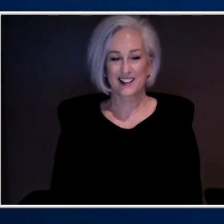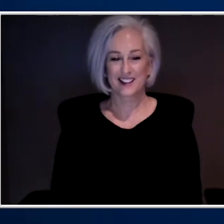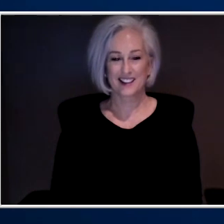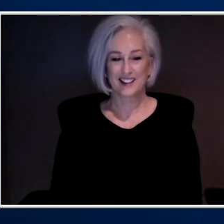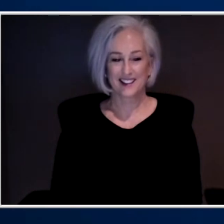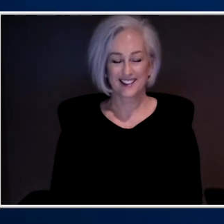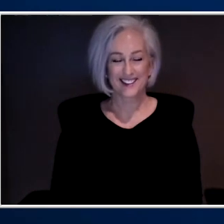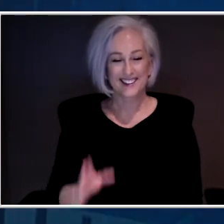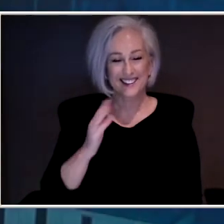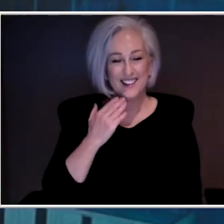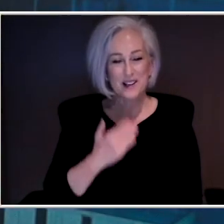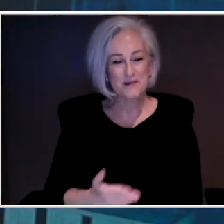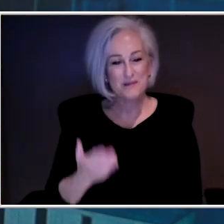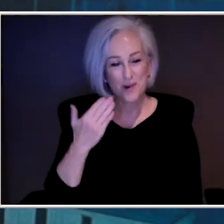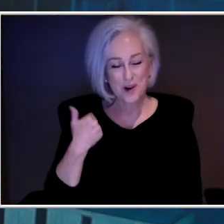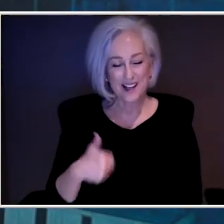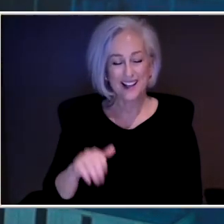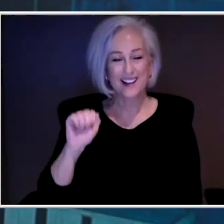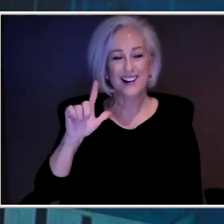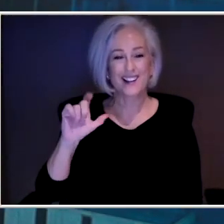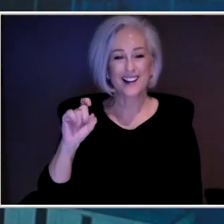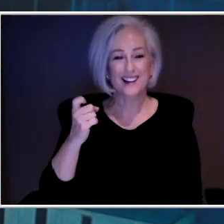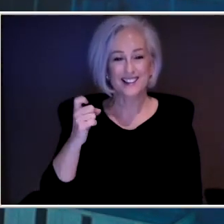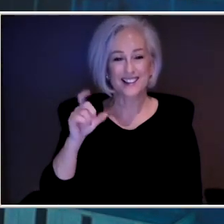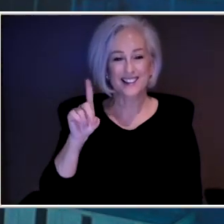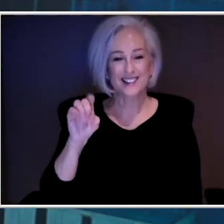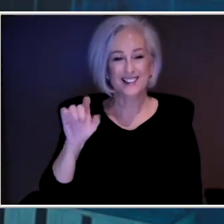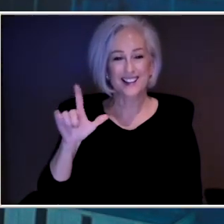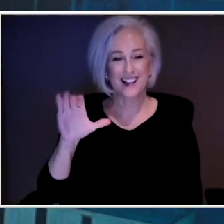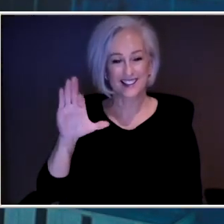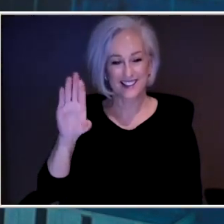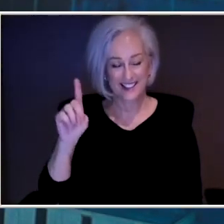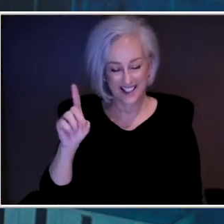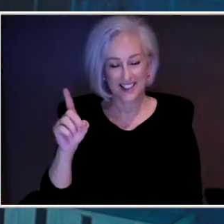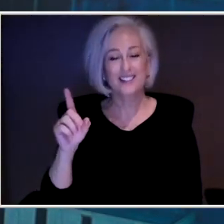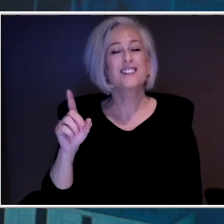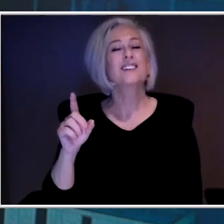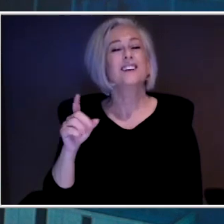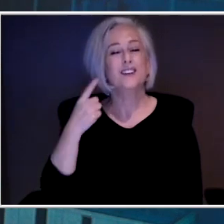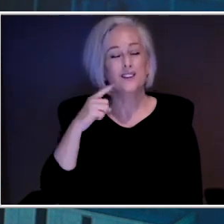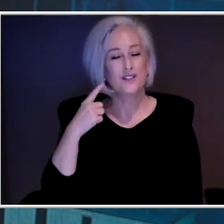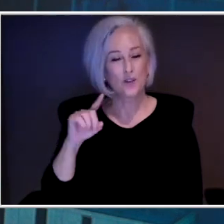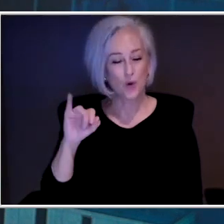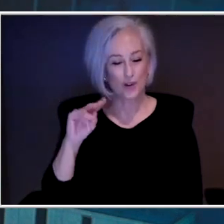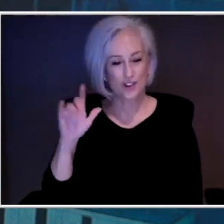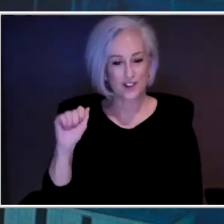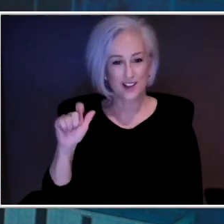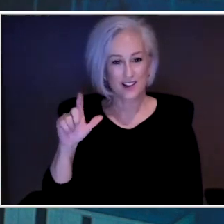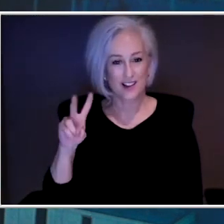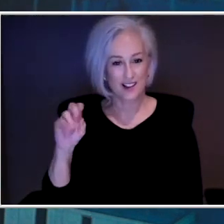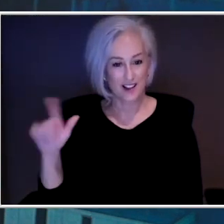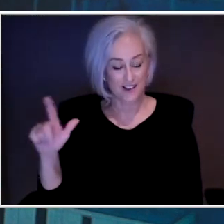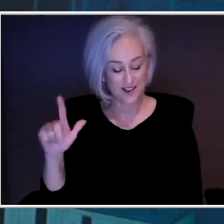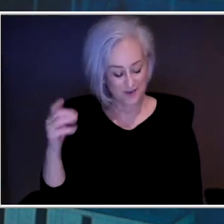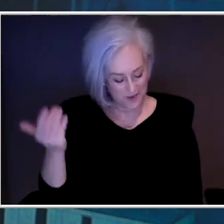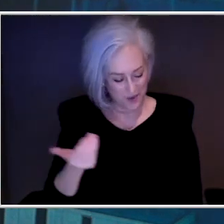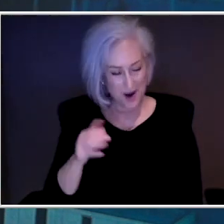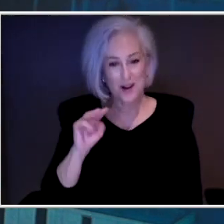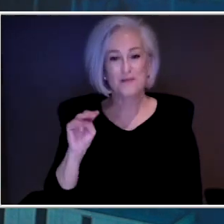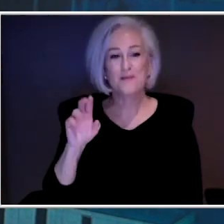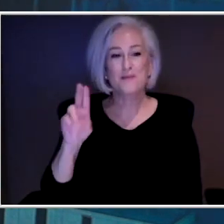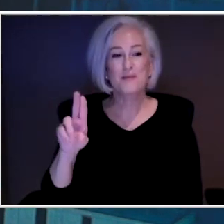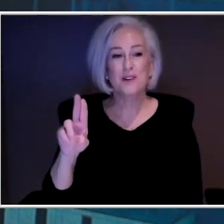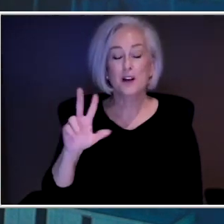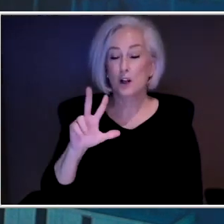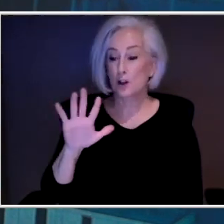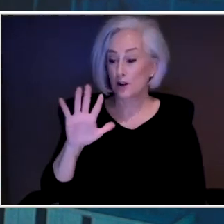Good morning. I'm Alexis Del Cid in for Jessica Lovell. Welcome to the Morning Medical Update. 35 years ago, Prozac hit the